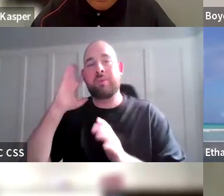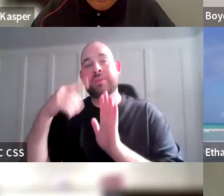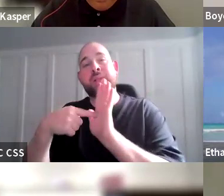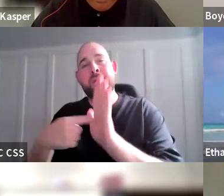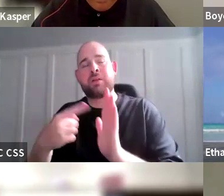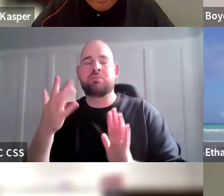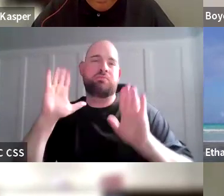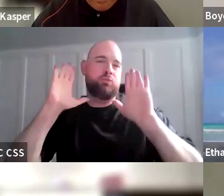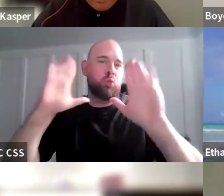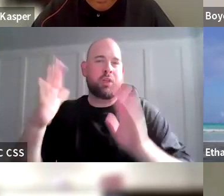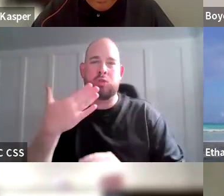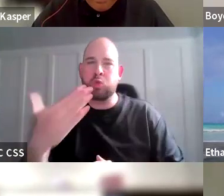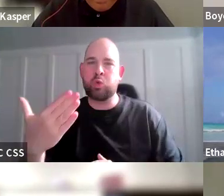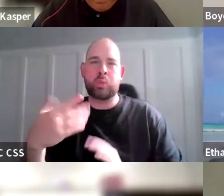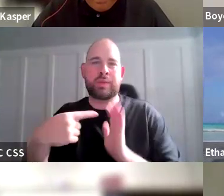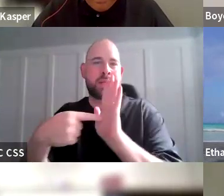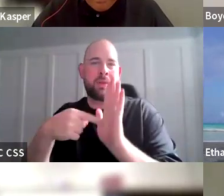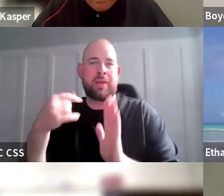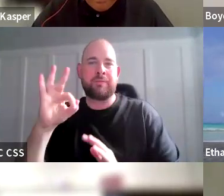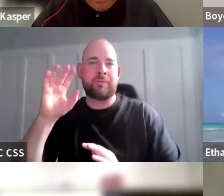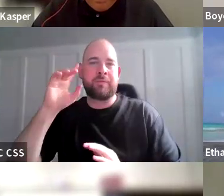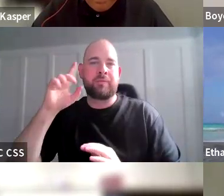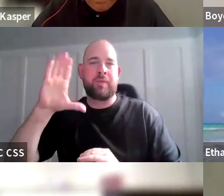on their team would be beneficial.